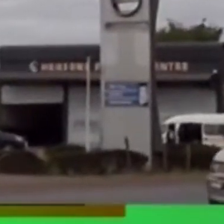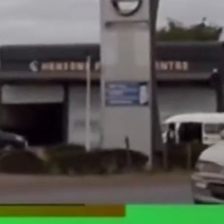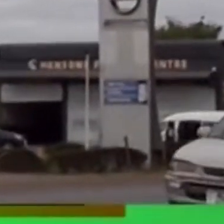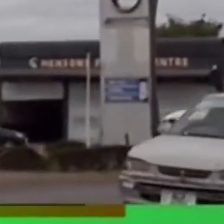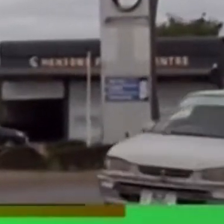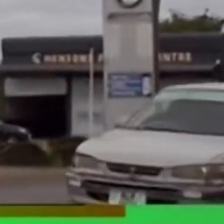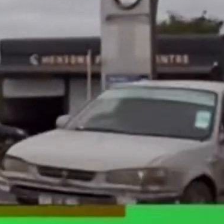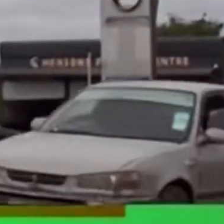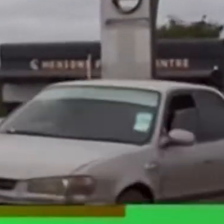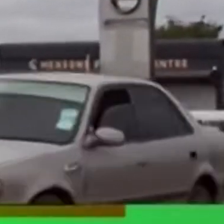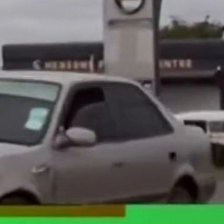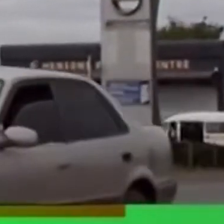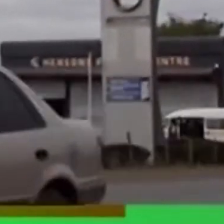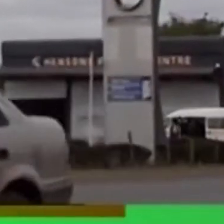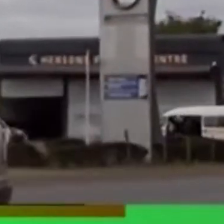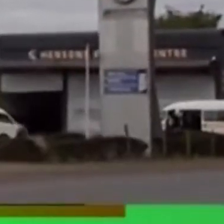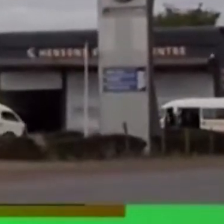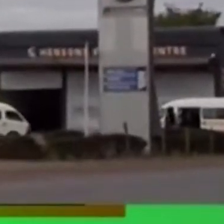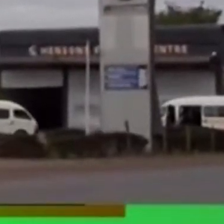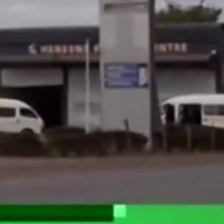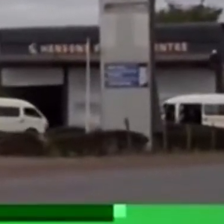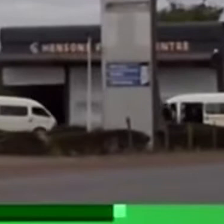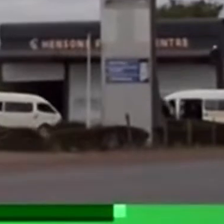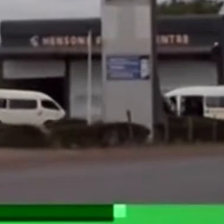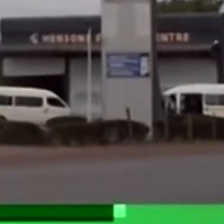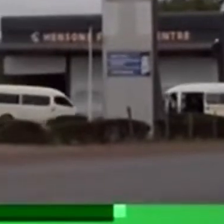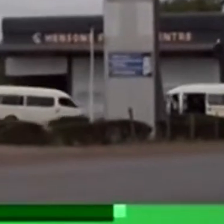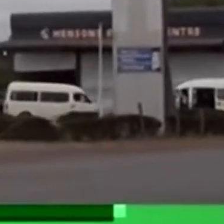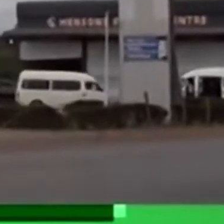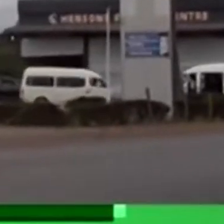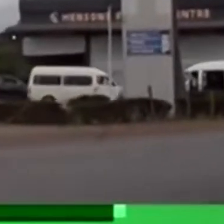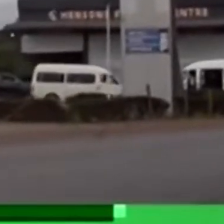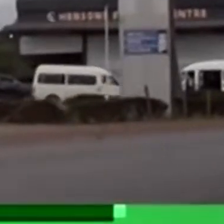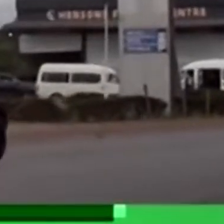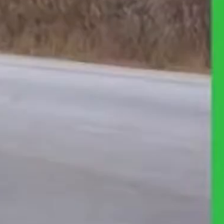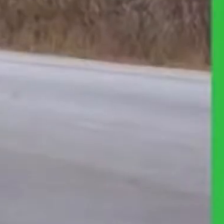Keep watching Parliament Television, a station that brings Parliament closer to you.